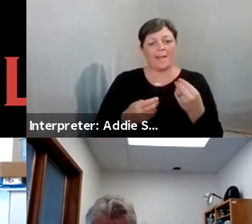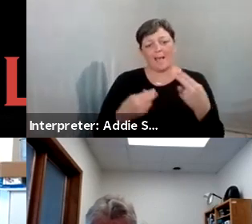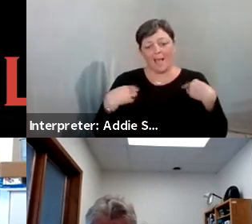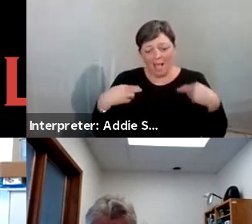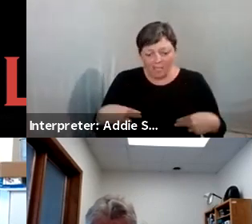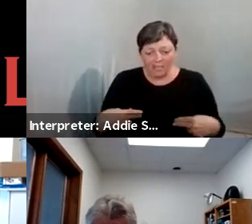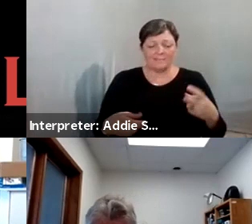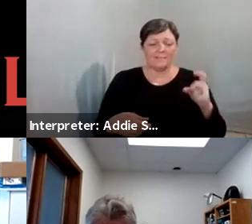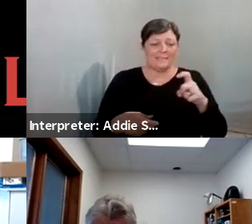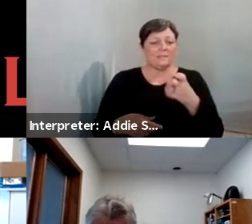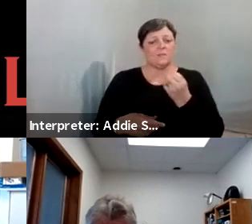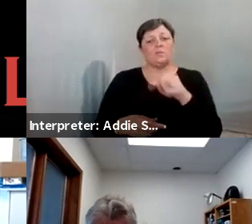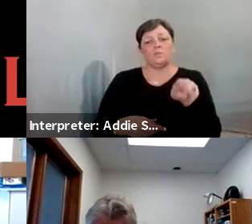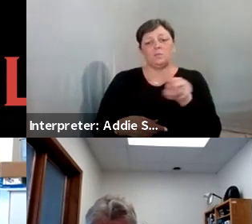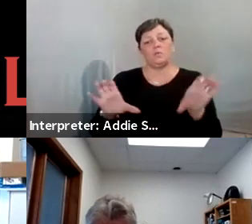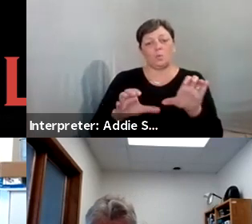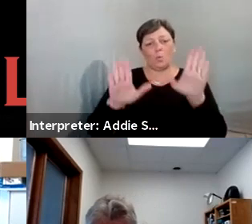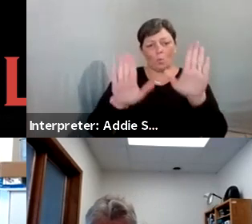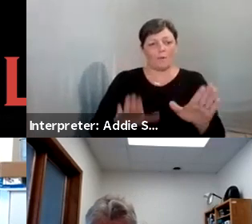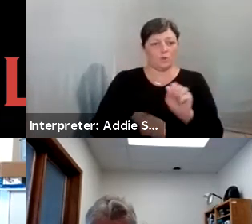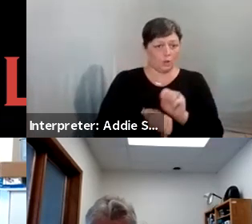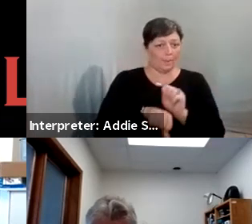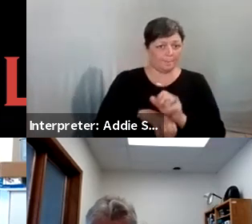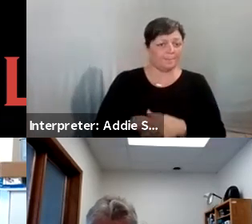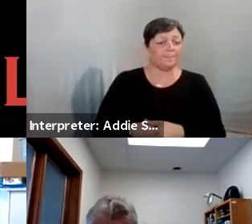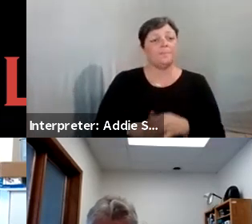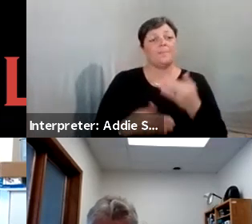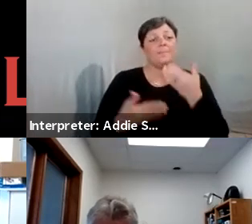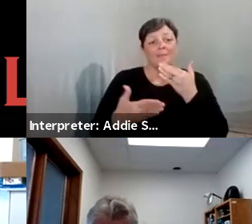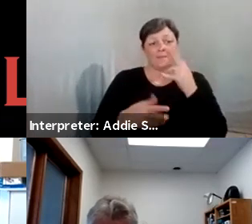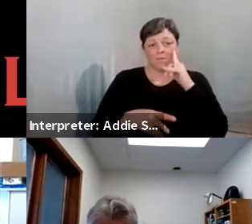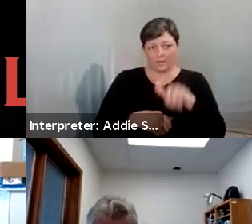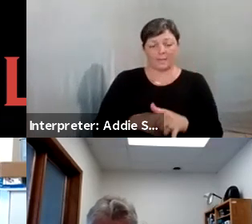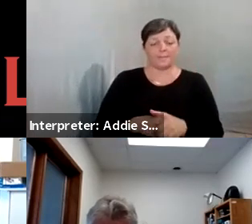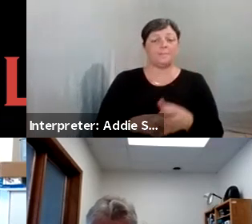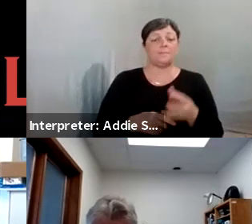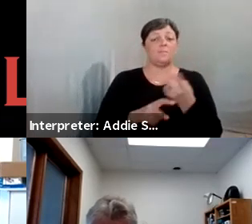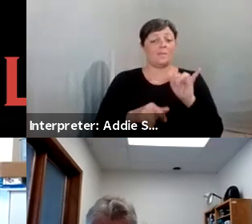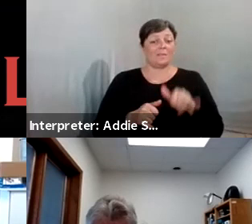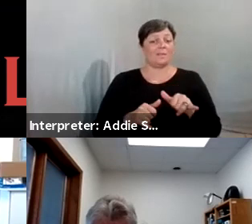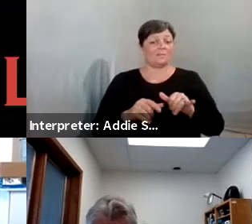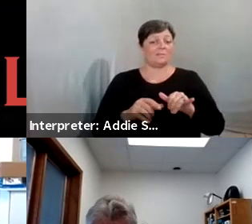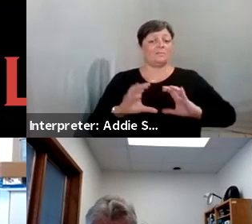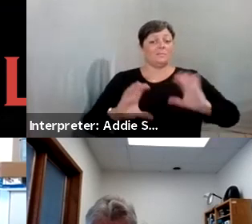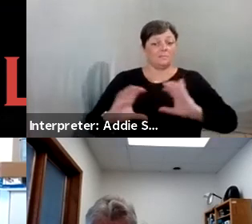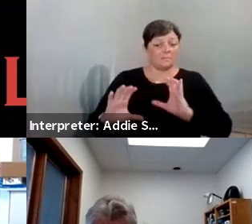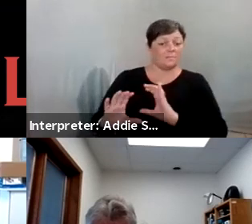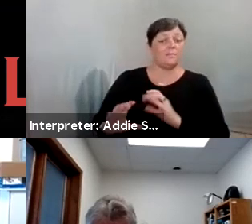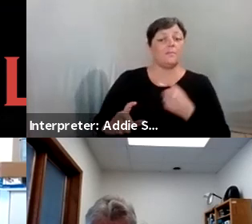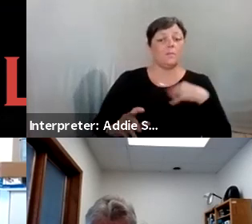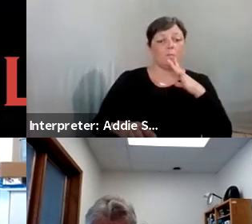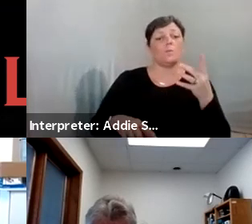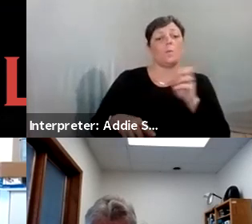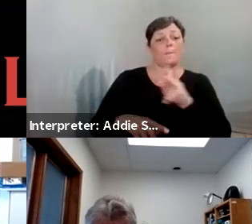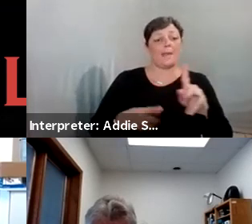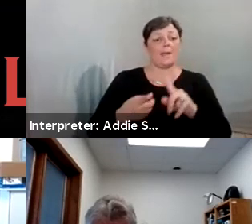so you all are doing wonderful work. I thank you for that. And from this conversation, I want you to know I am going to go back to our